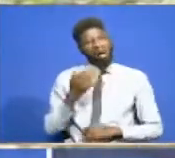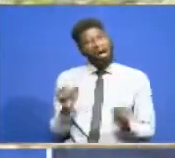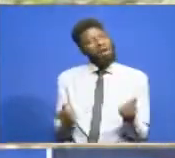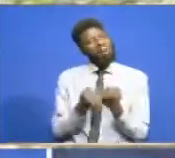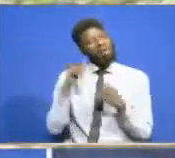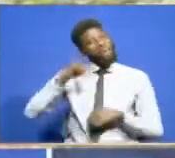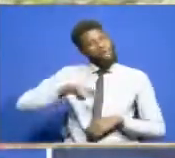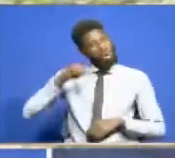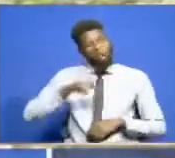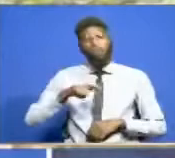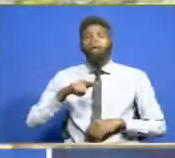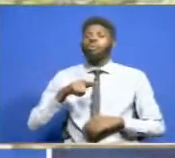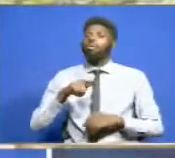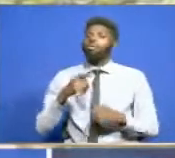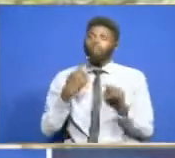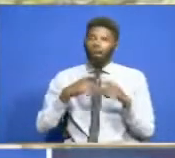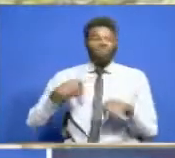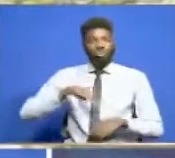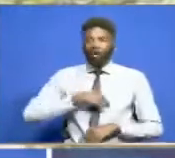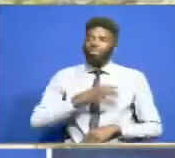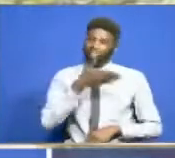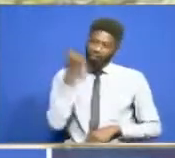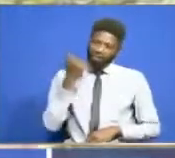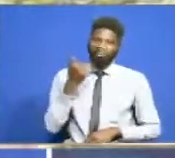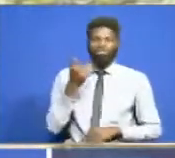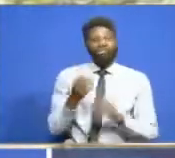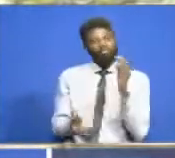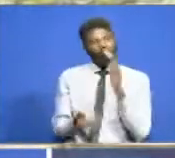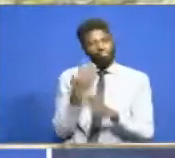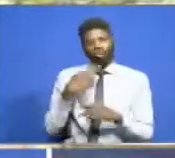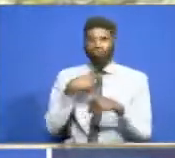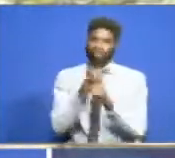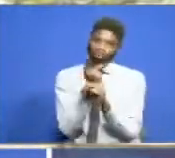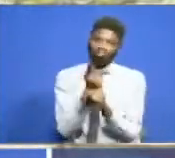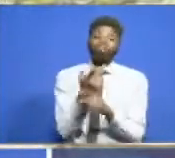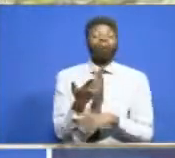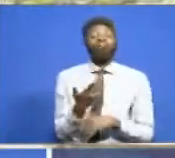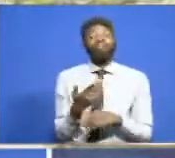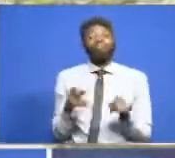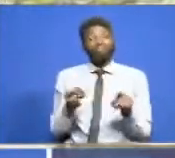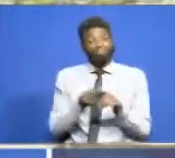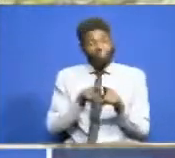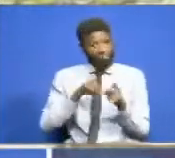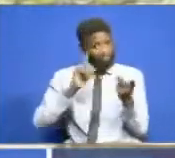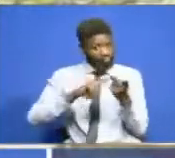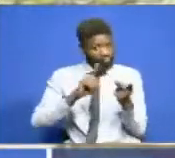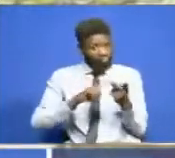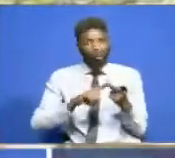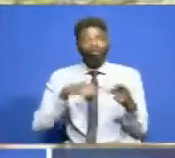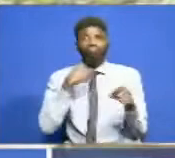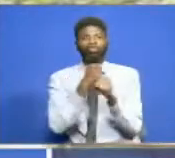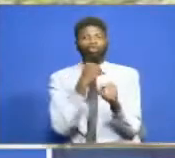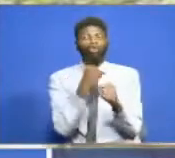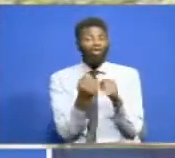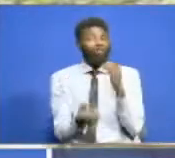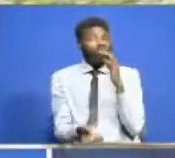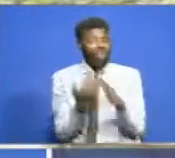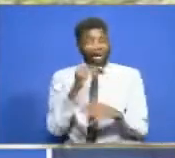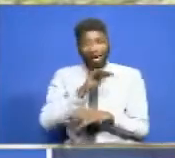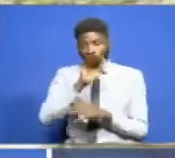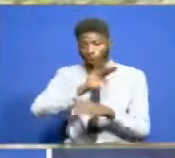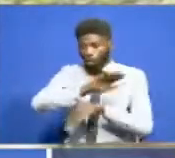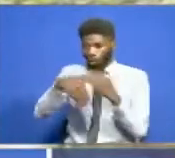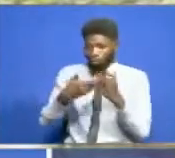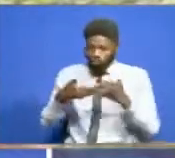system is, we would rather produce. Number two, in the terms of job creation, he is calling upon all the youth